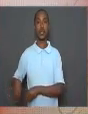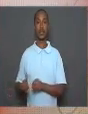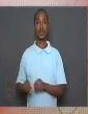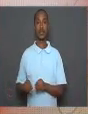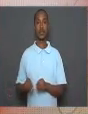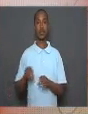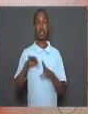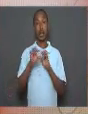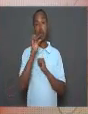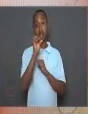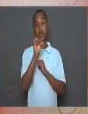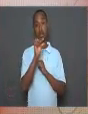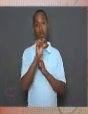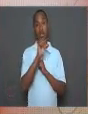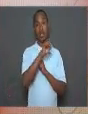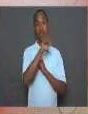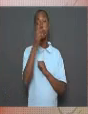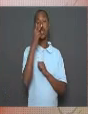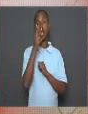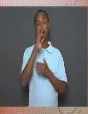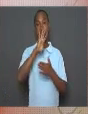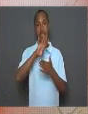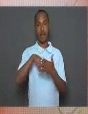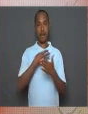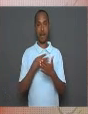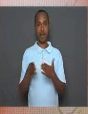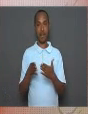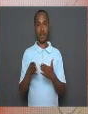Students, in a moment you will see a table.